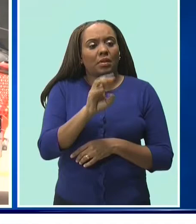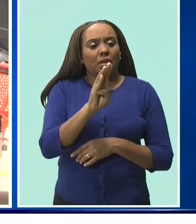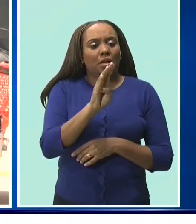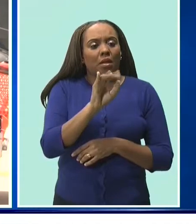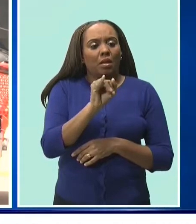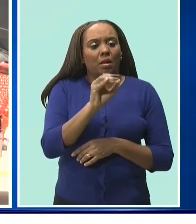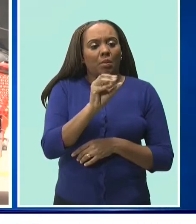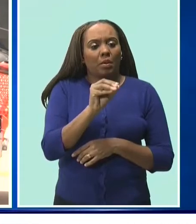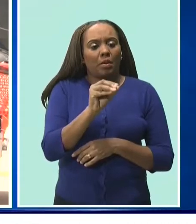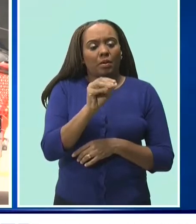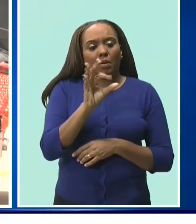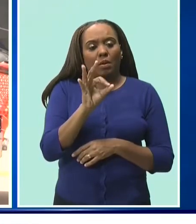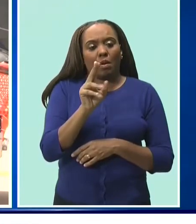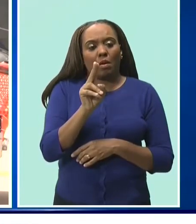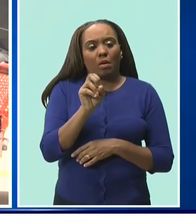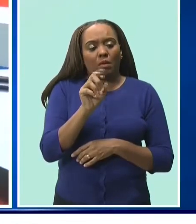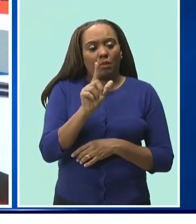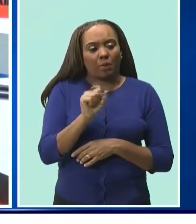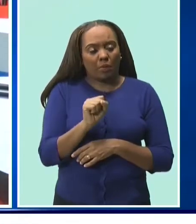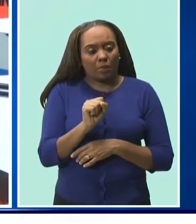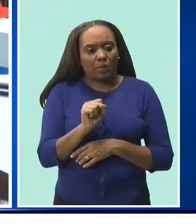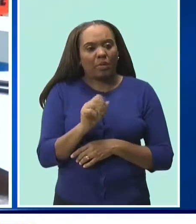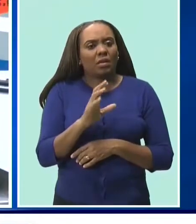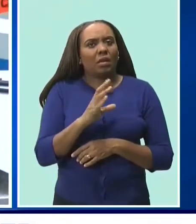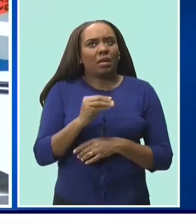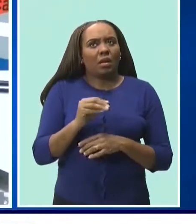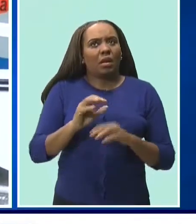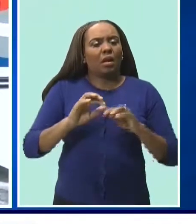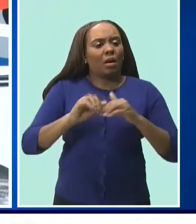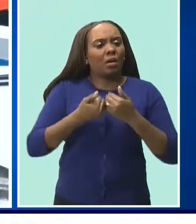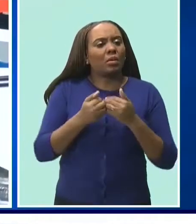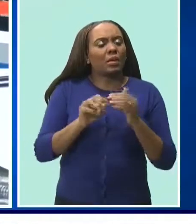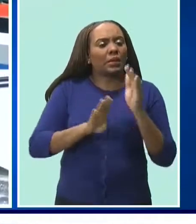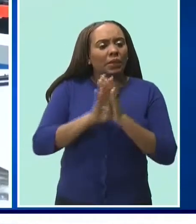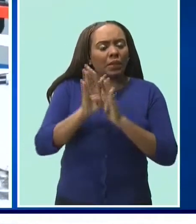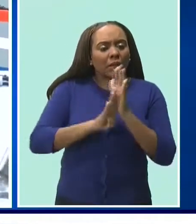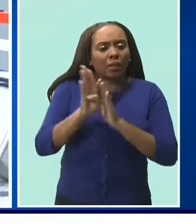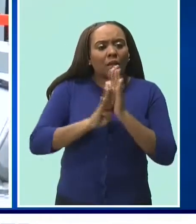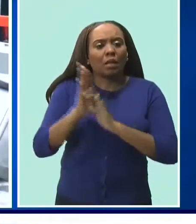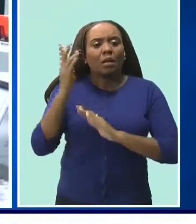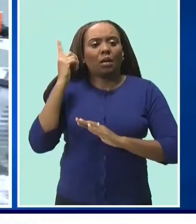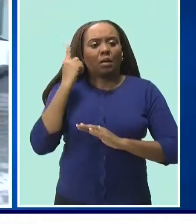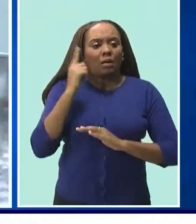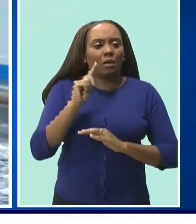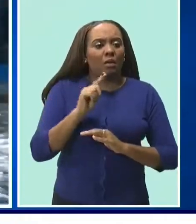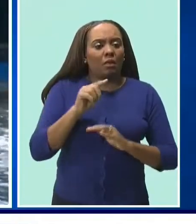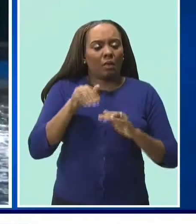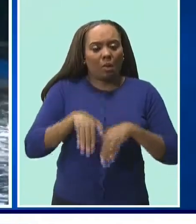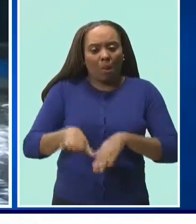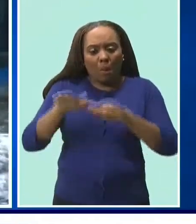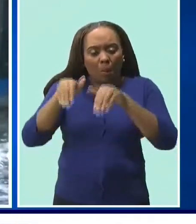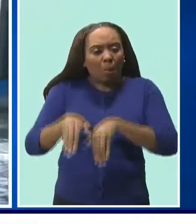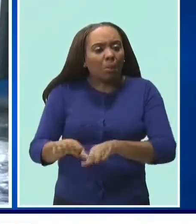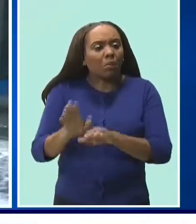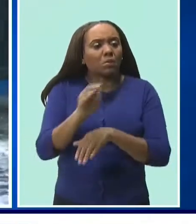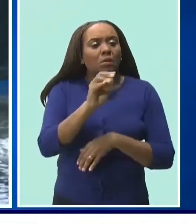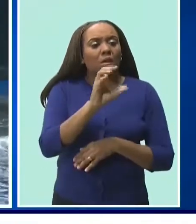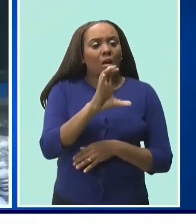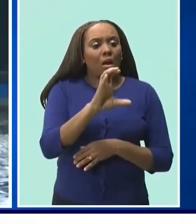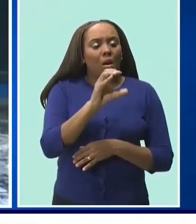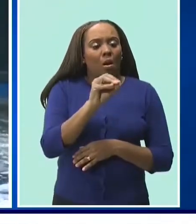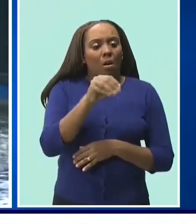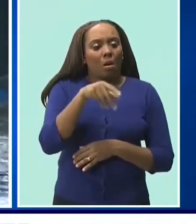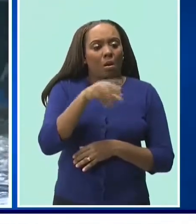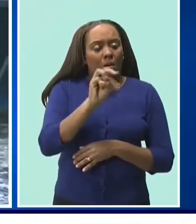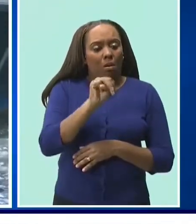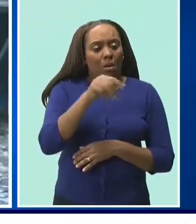of seaweed as a soil amendment, and development for marine-based fertilizers and ocean-based compost, and also